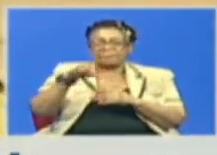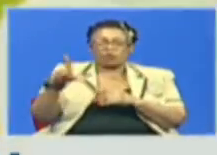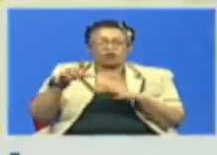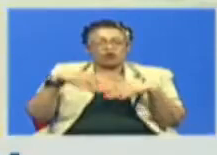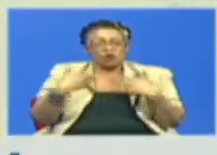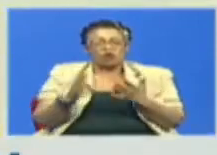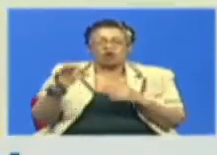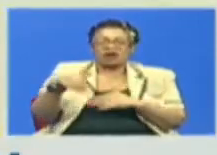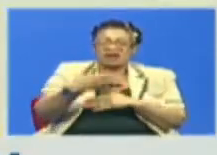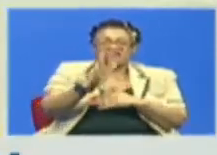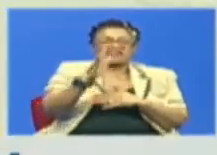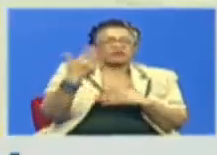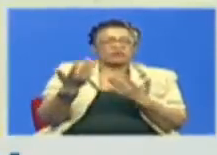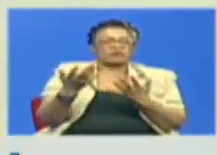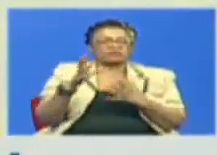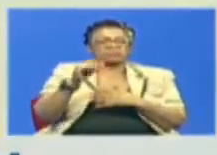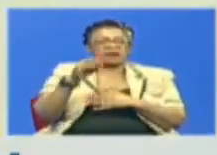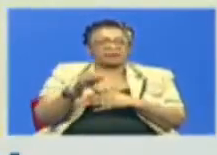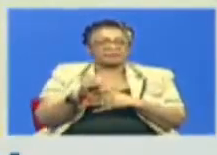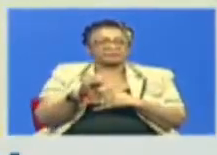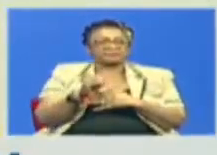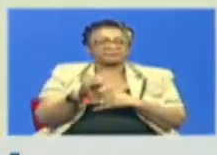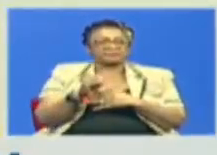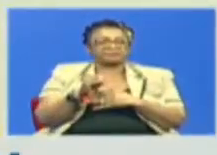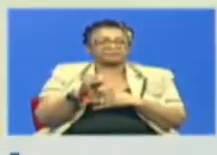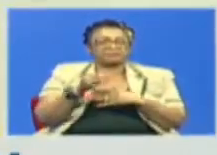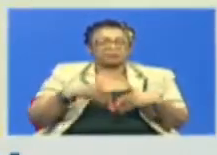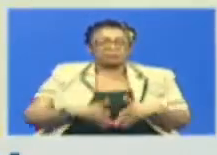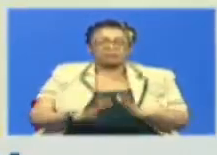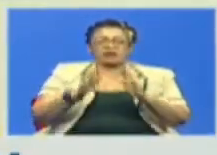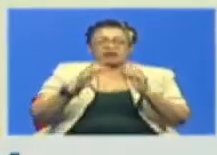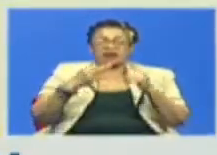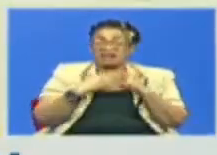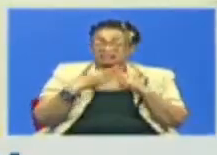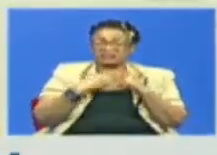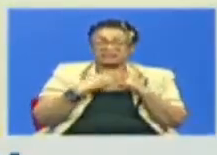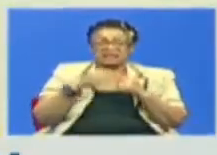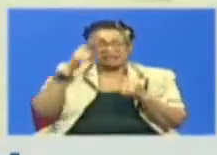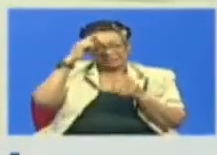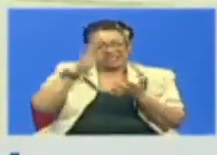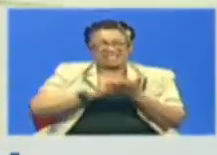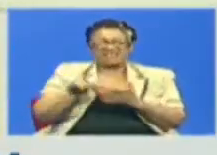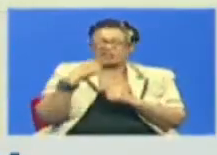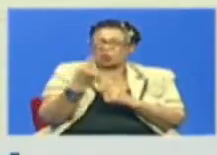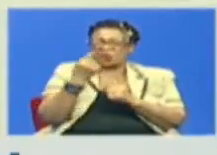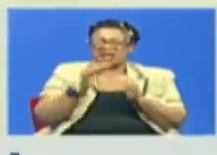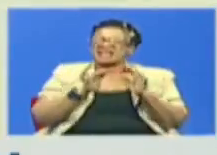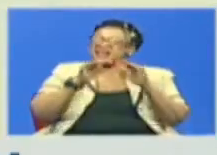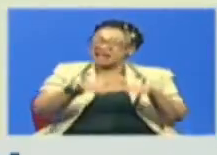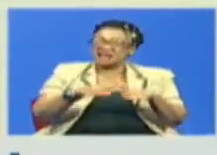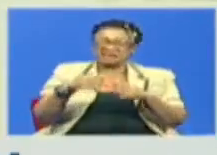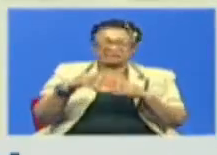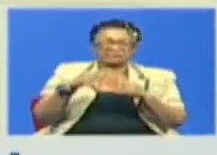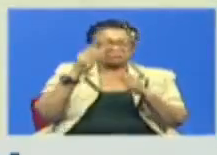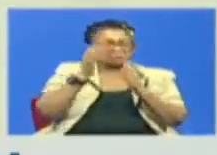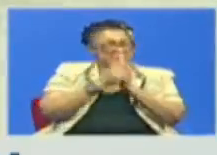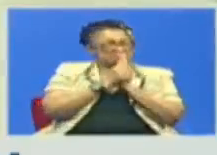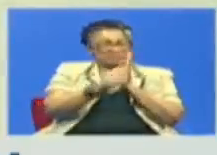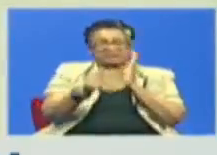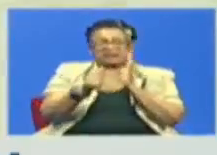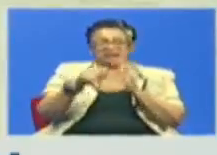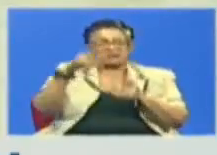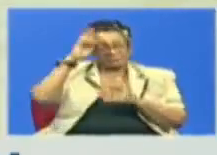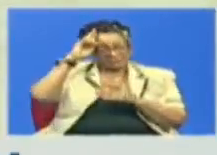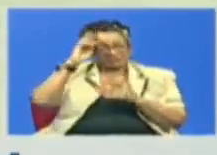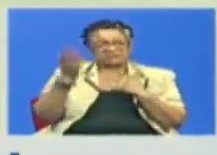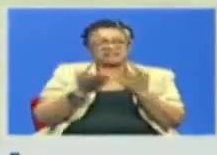bahari. The fifth born in a family of eight believes he may be the only dive master in the police service. He is